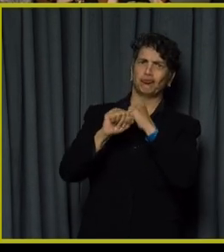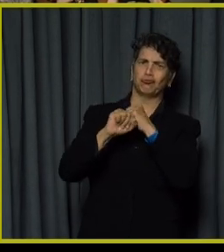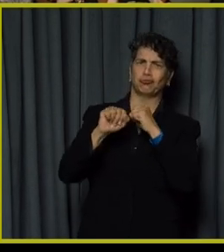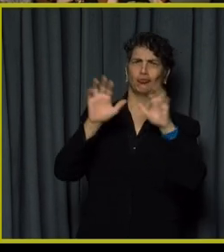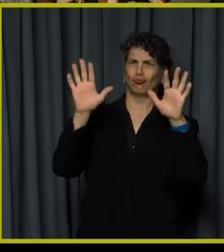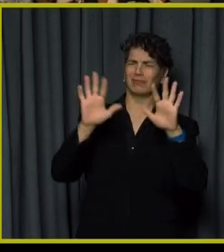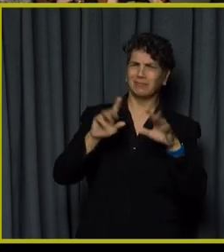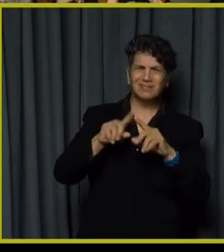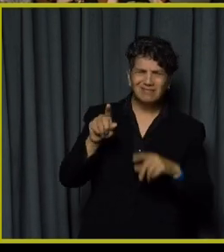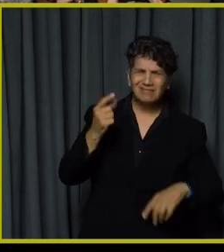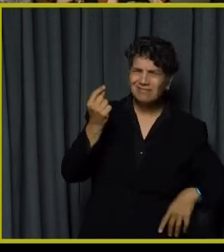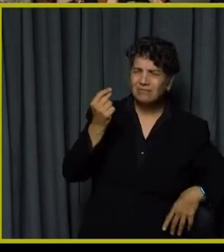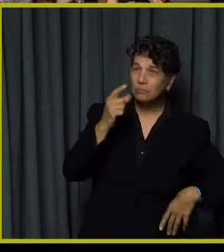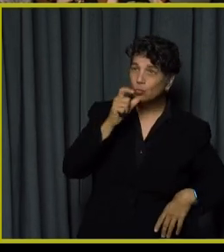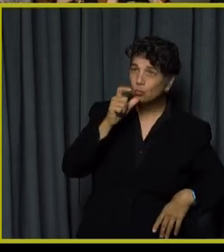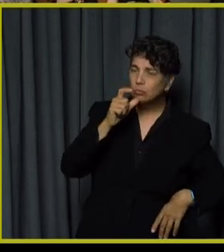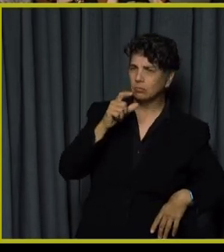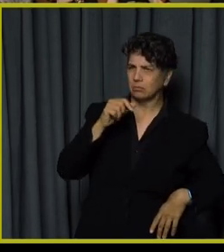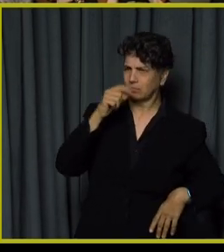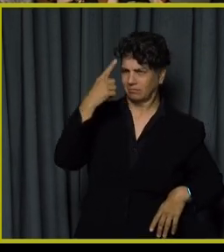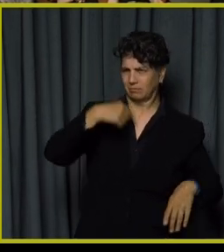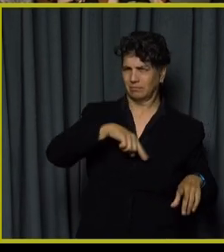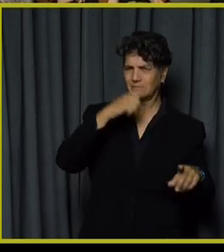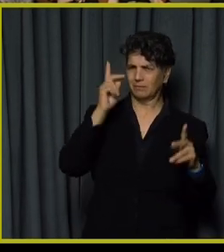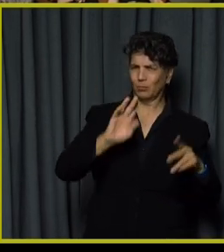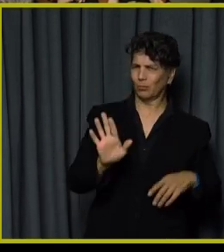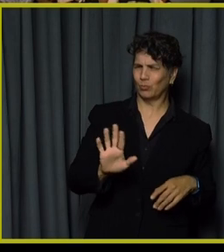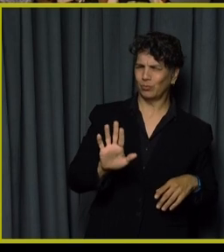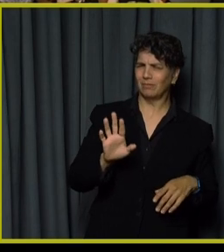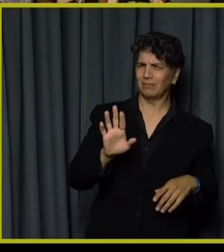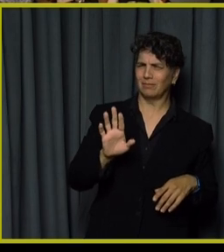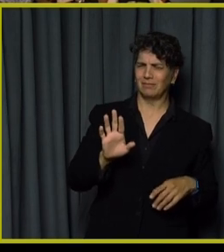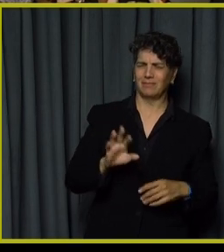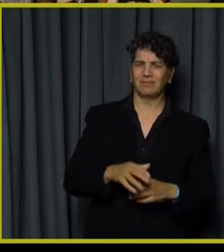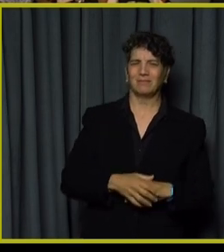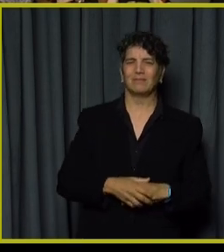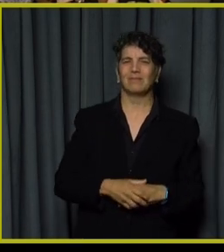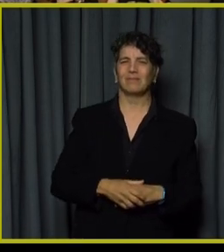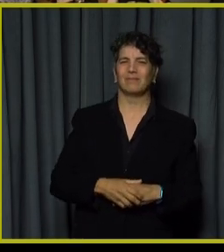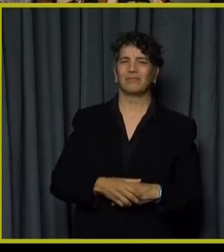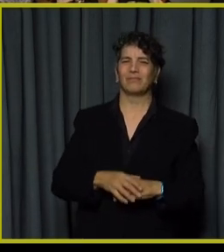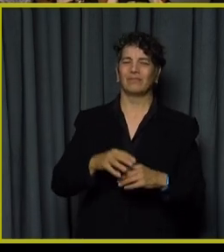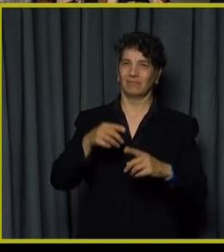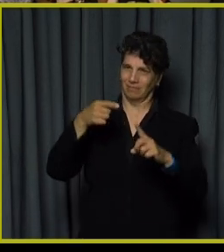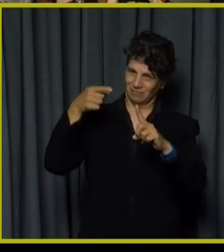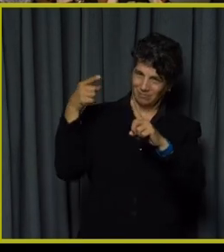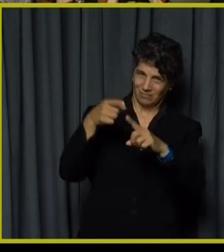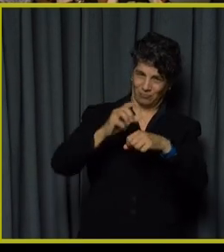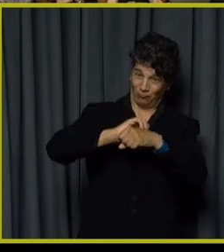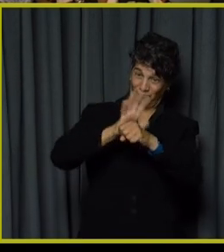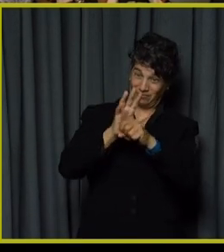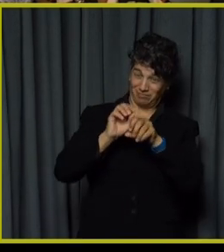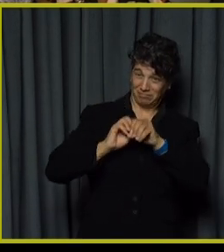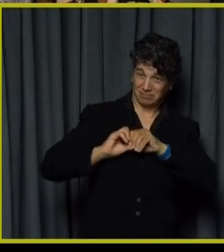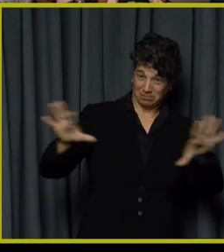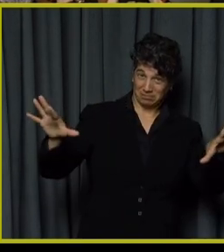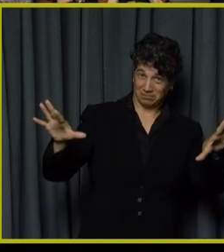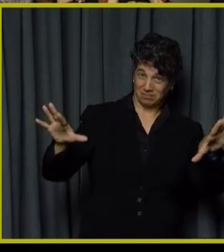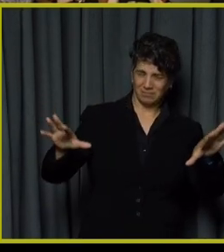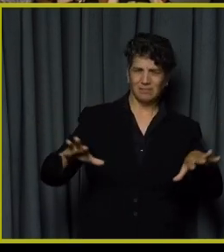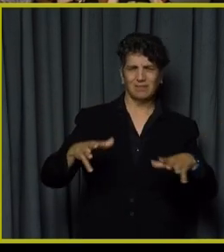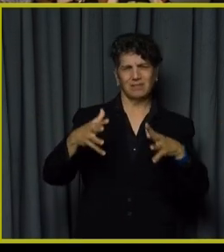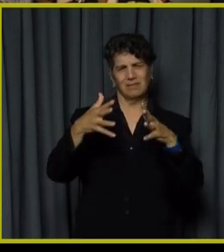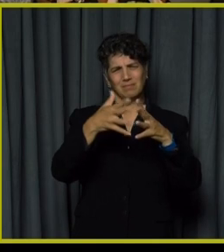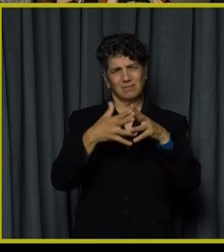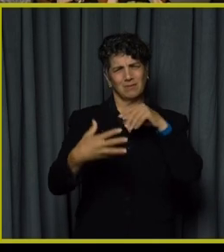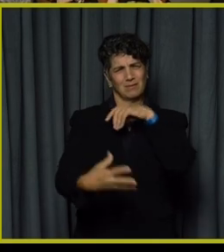in connection to this pandemic. Poor America, not just Black America, poor America has always